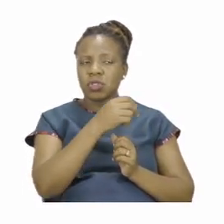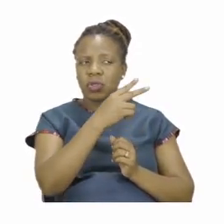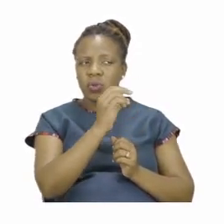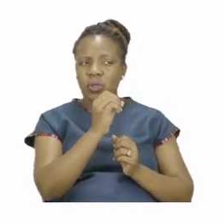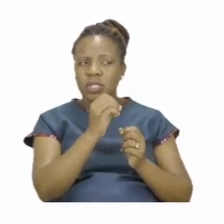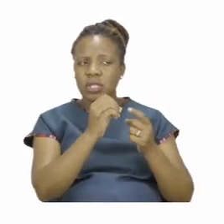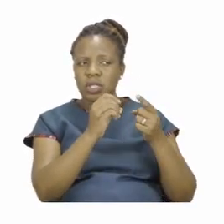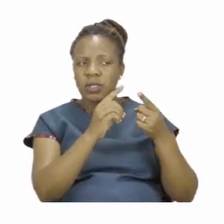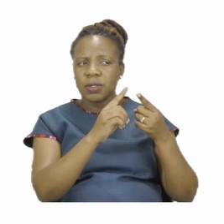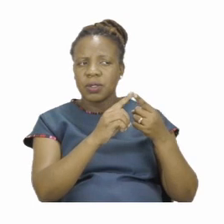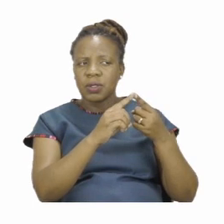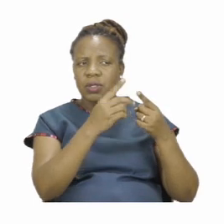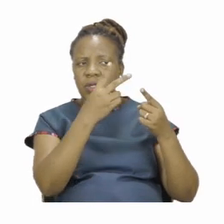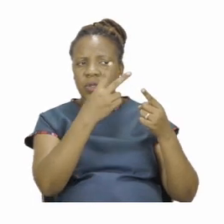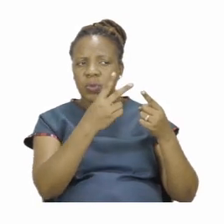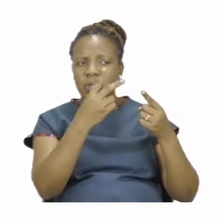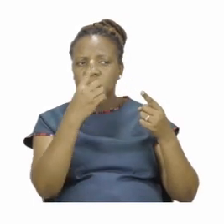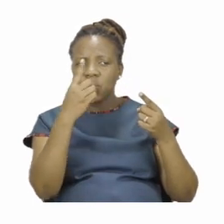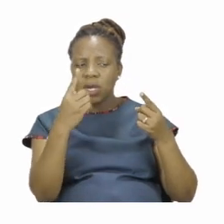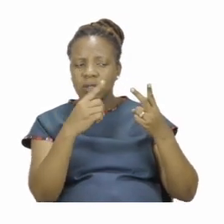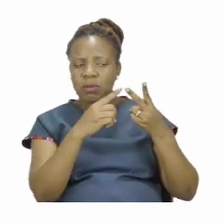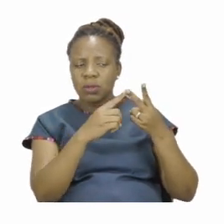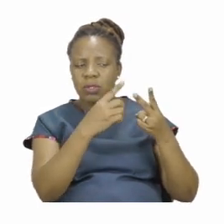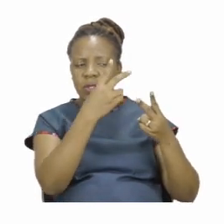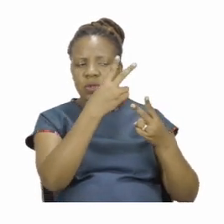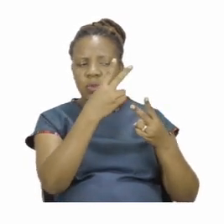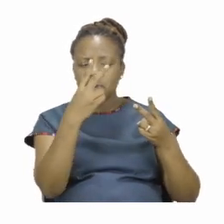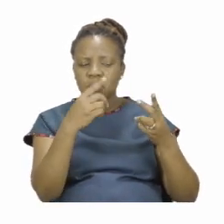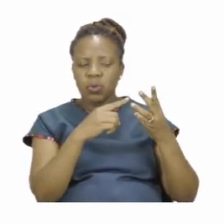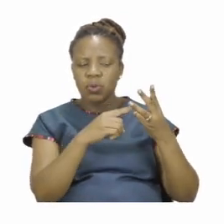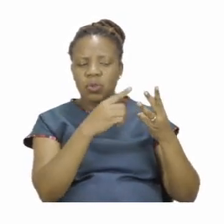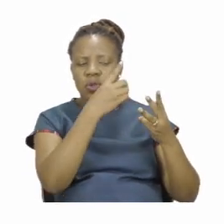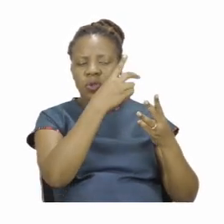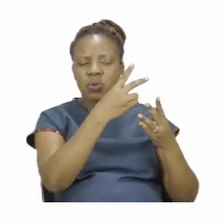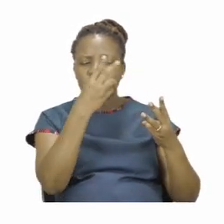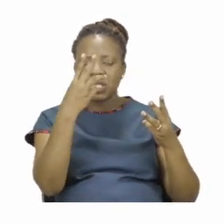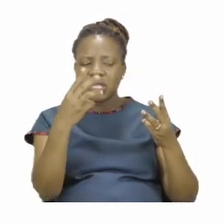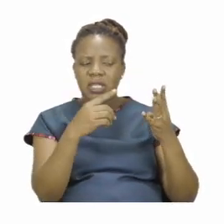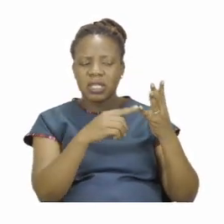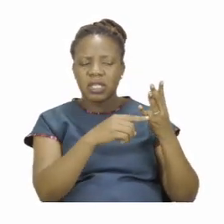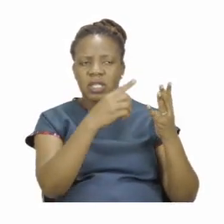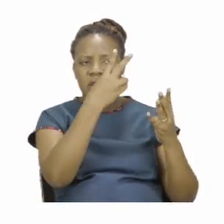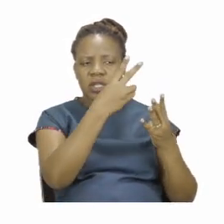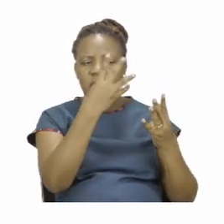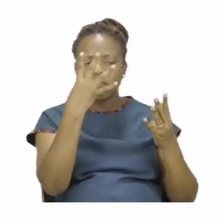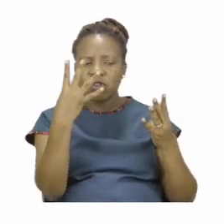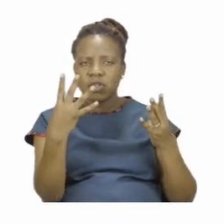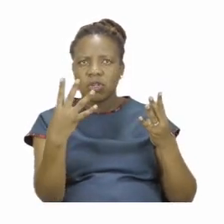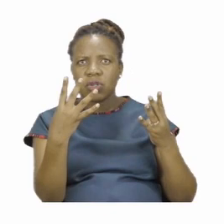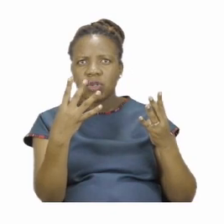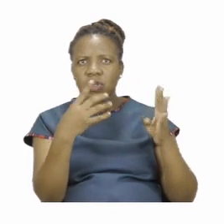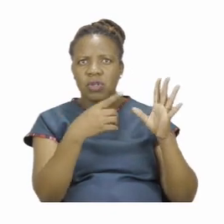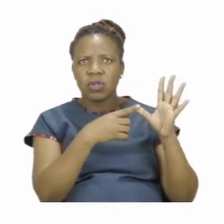20 is already there, we say 21, 22, 23, 24,